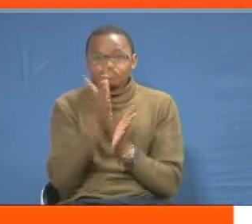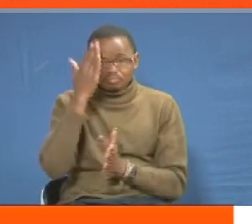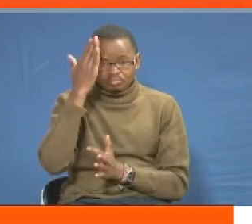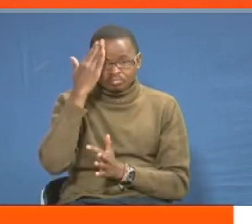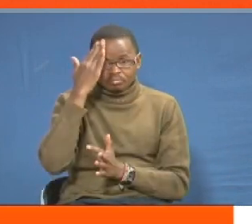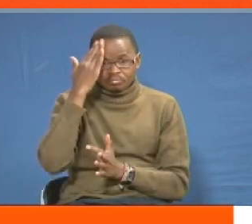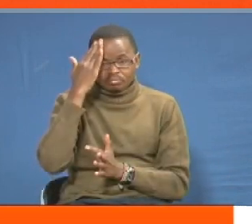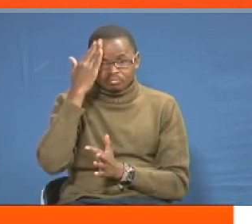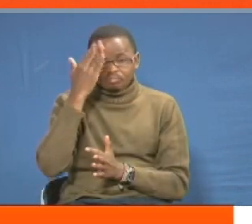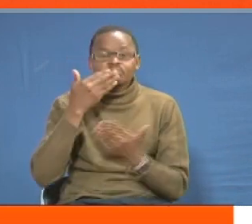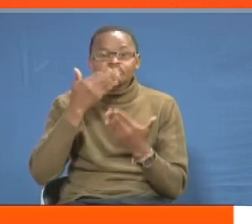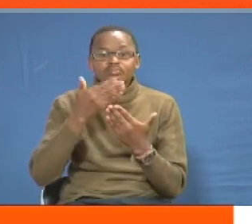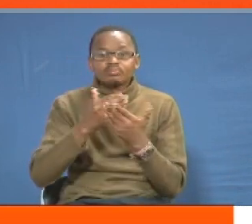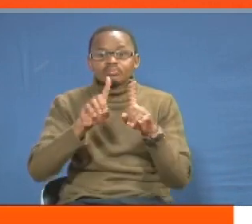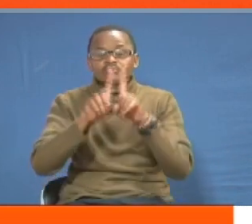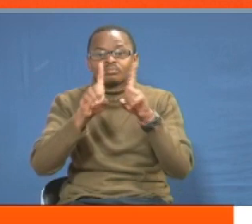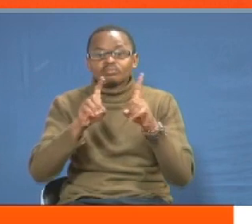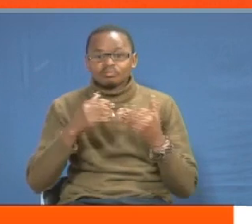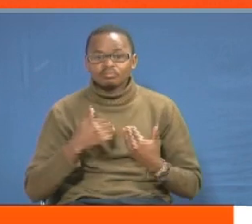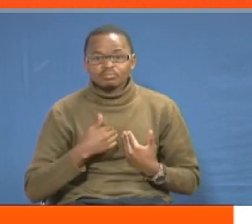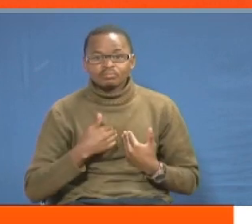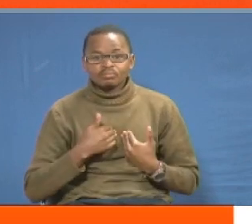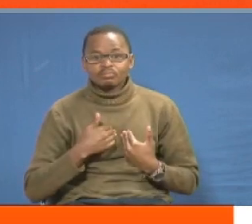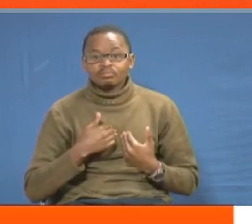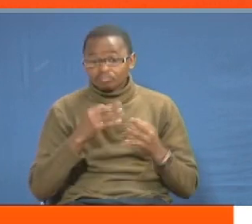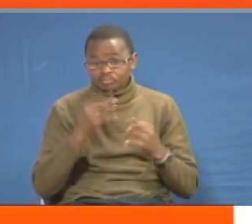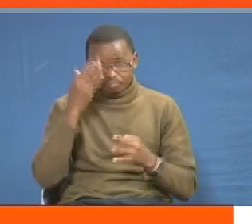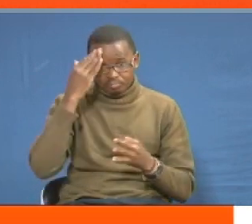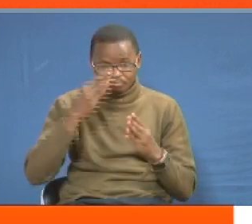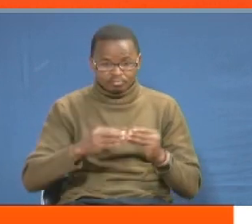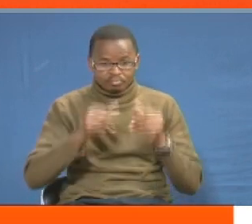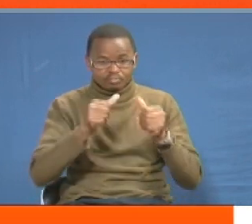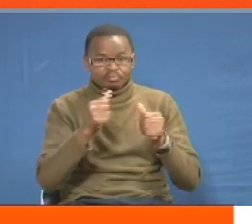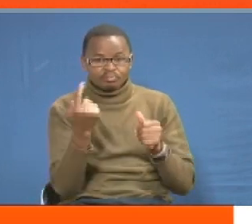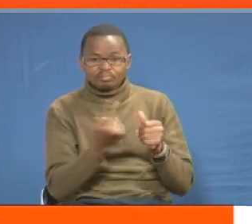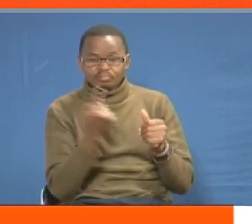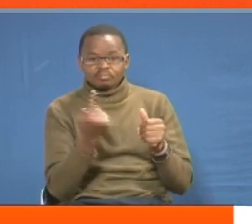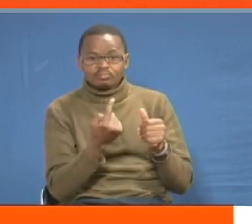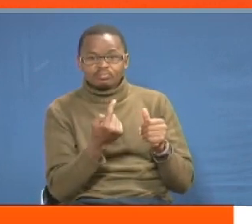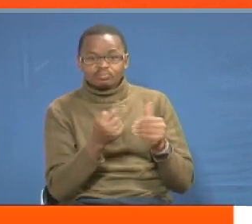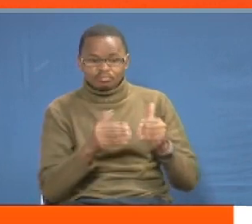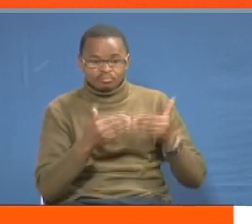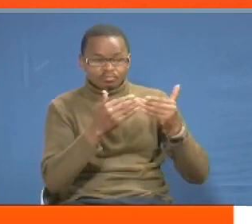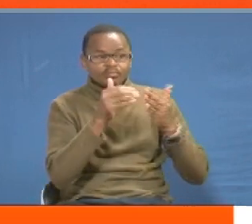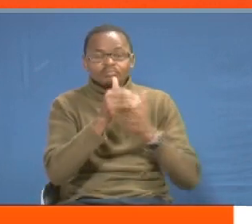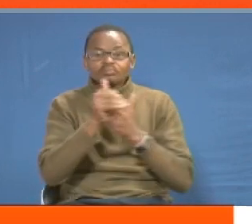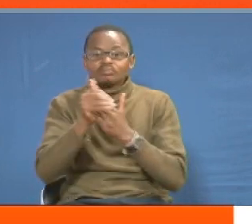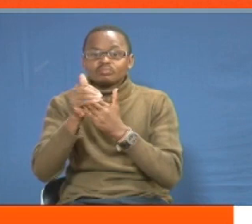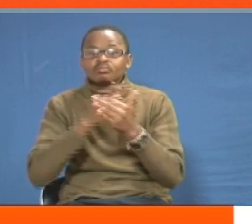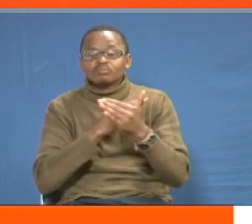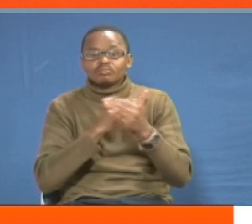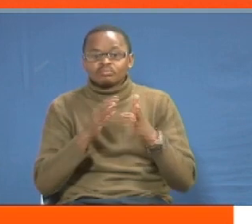community knows the answers to the questions that they have, they know the solutions. All you need to do is to give them the